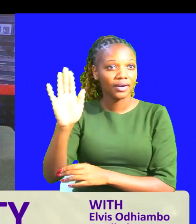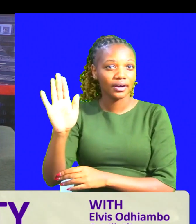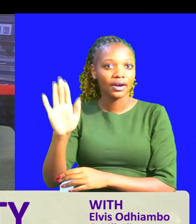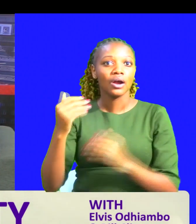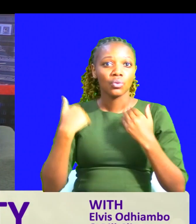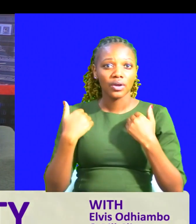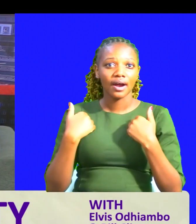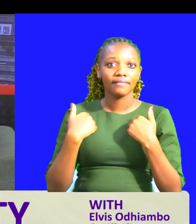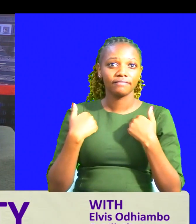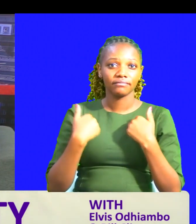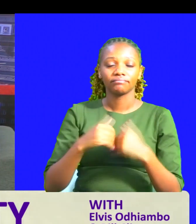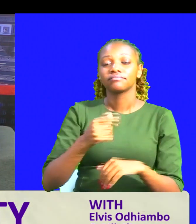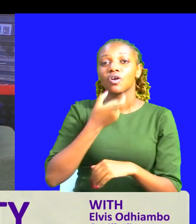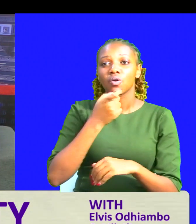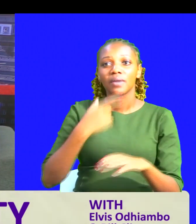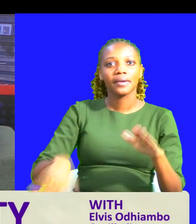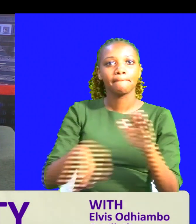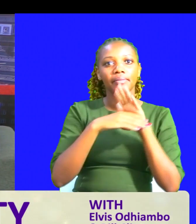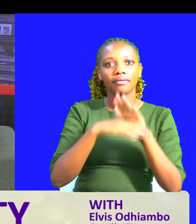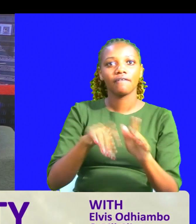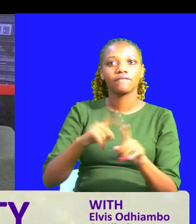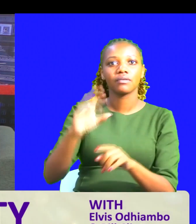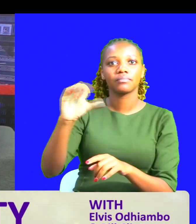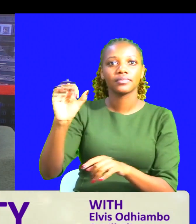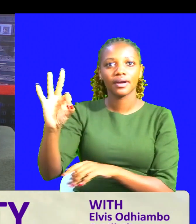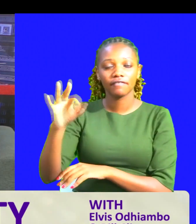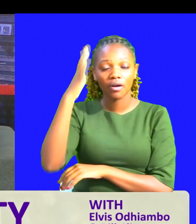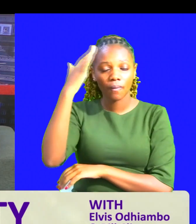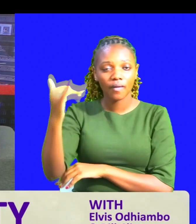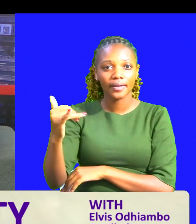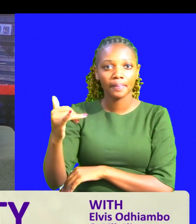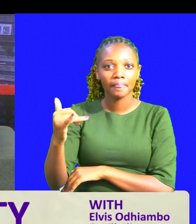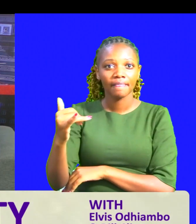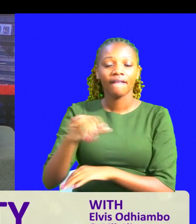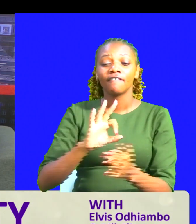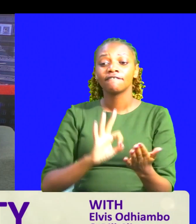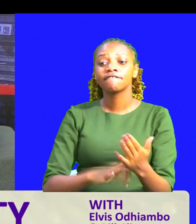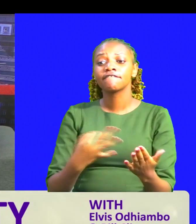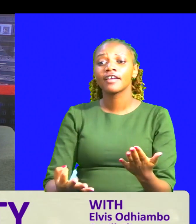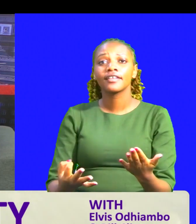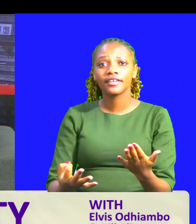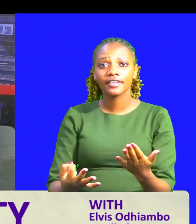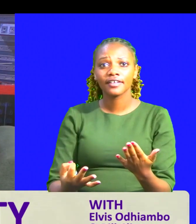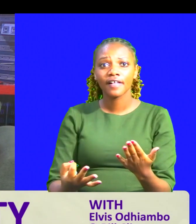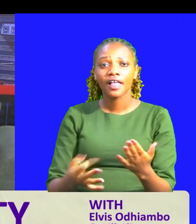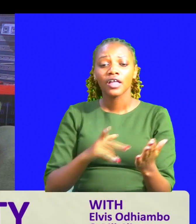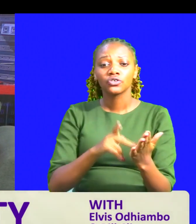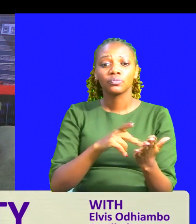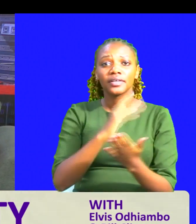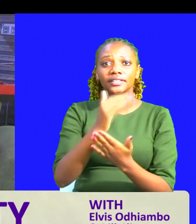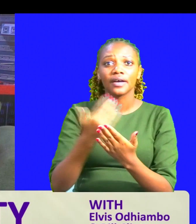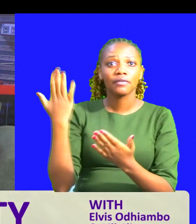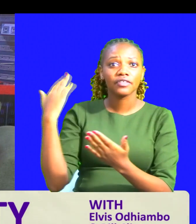have been bundled out of the CAF Champions League. They have been disqualified because of failing to pay some of their